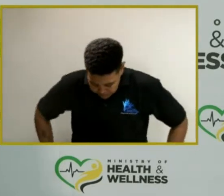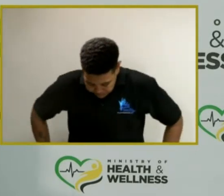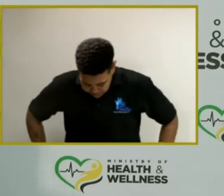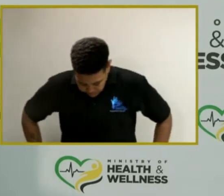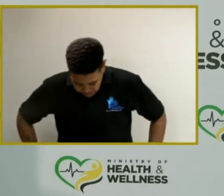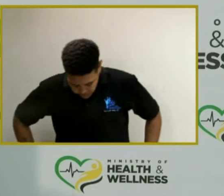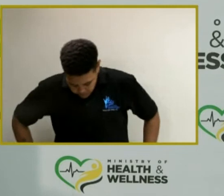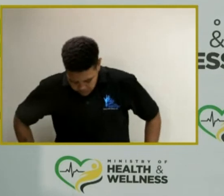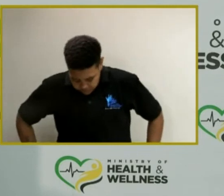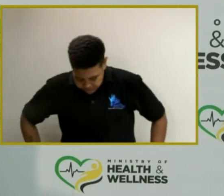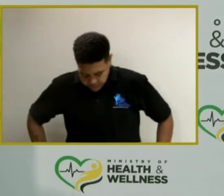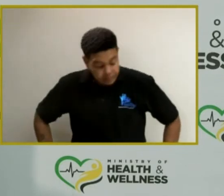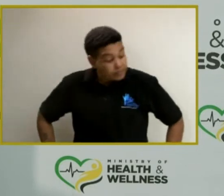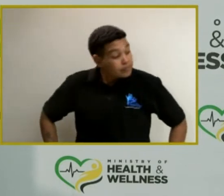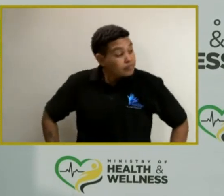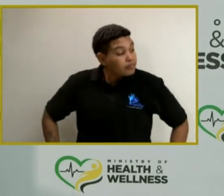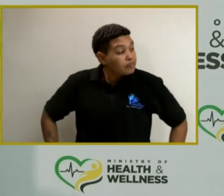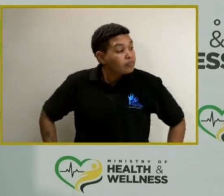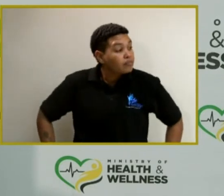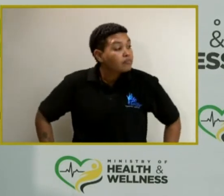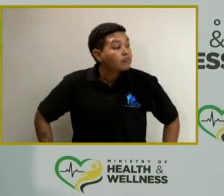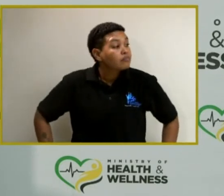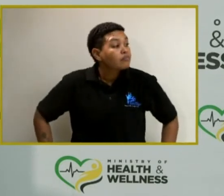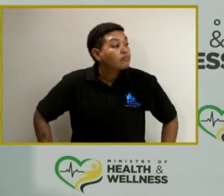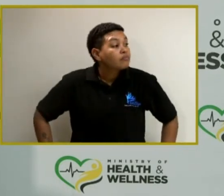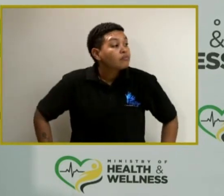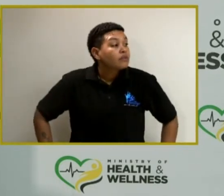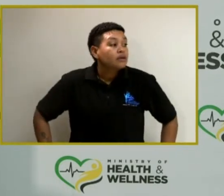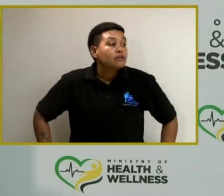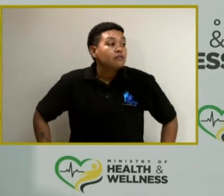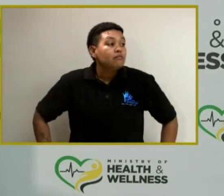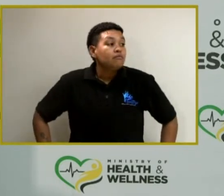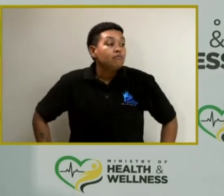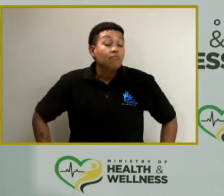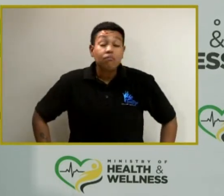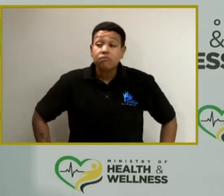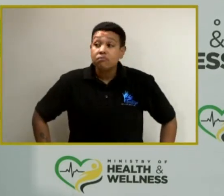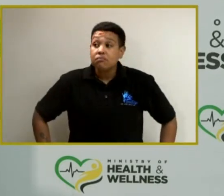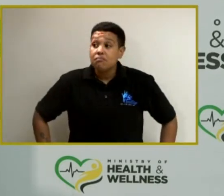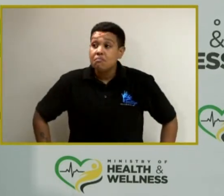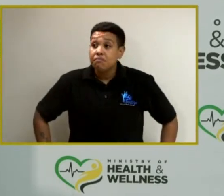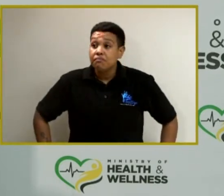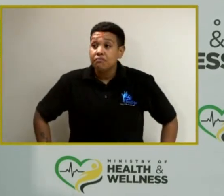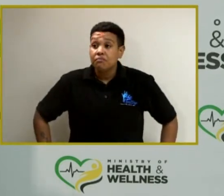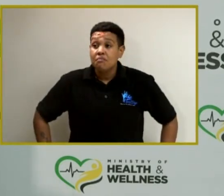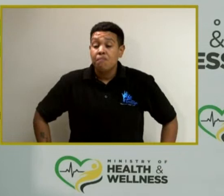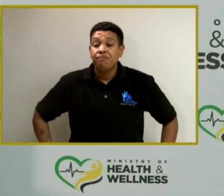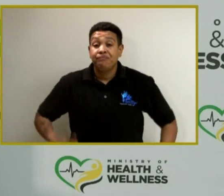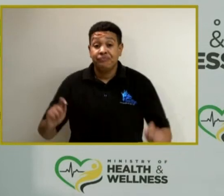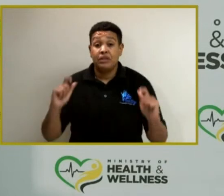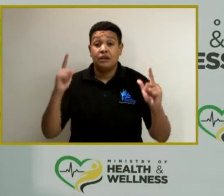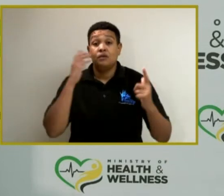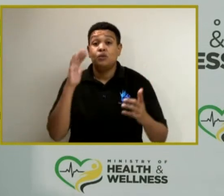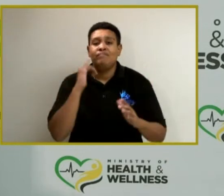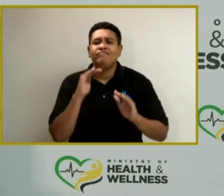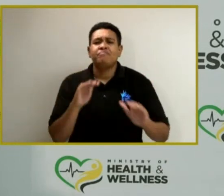this is a very important point, that slide, I don't know if you can get it back up on the screen, but I think it's so important.